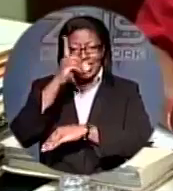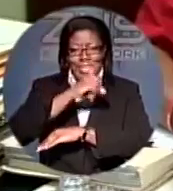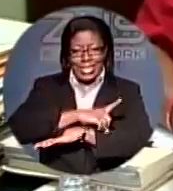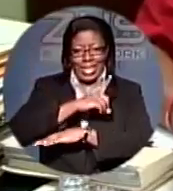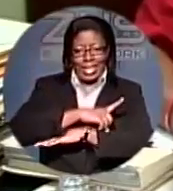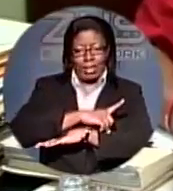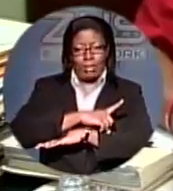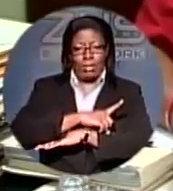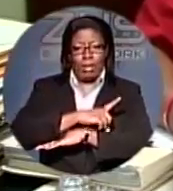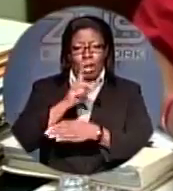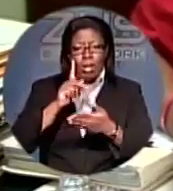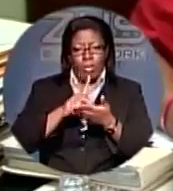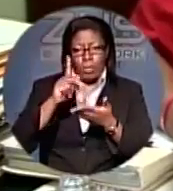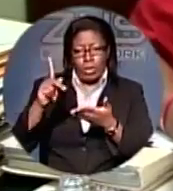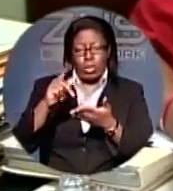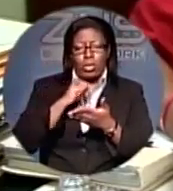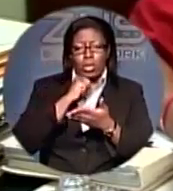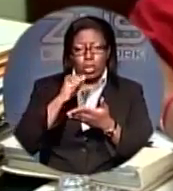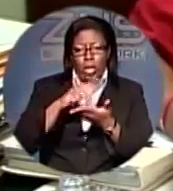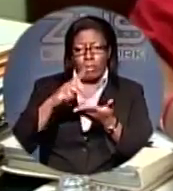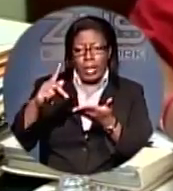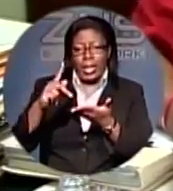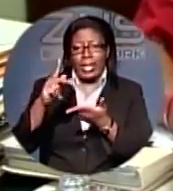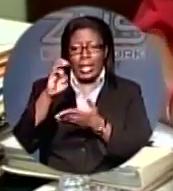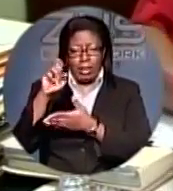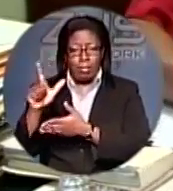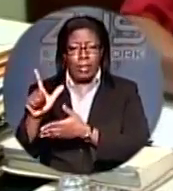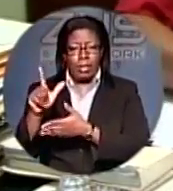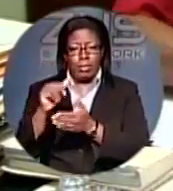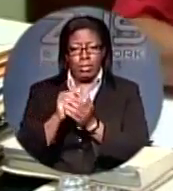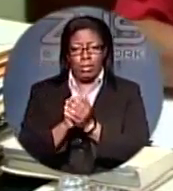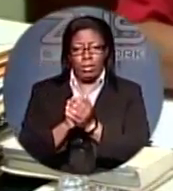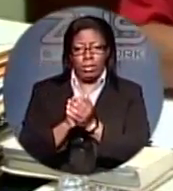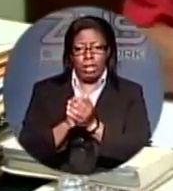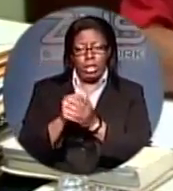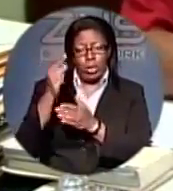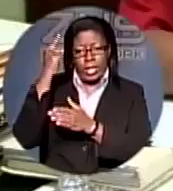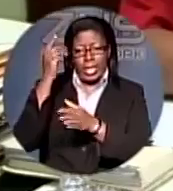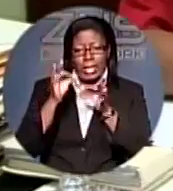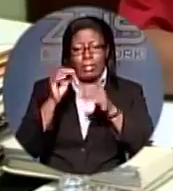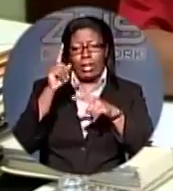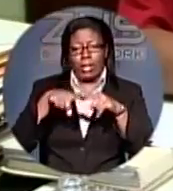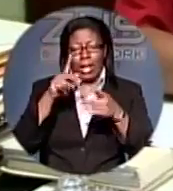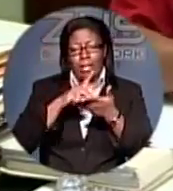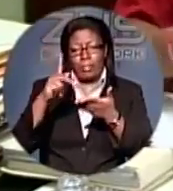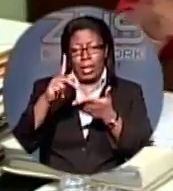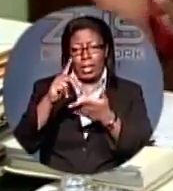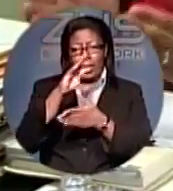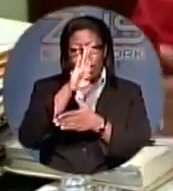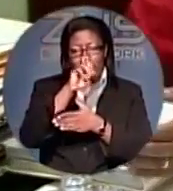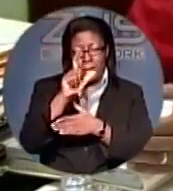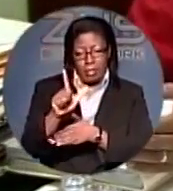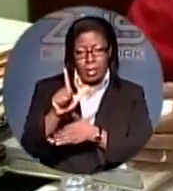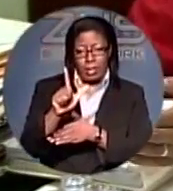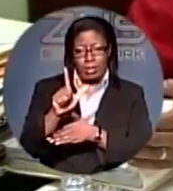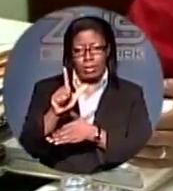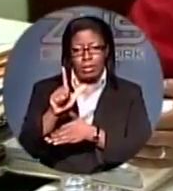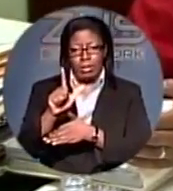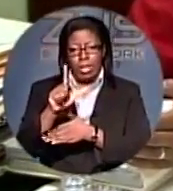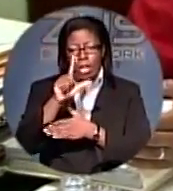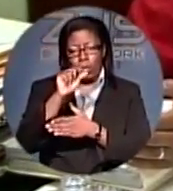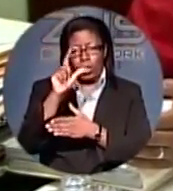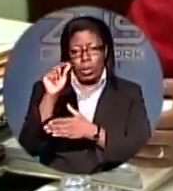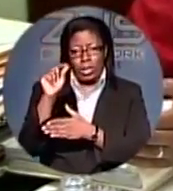already delinquent for 999 days? Do you think if they couldn't solve the problem in 999 days, they're going to be able to solve it in 120